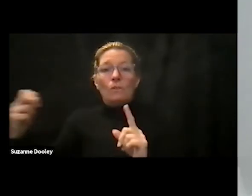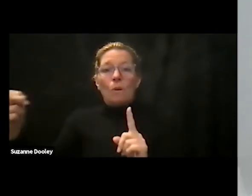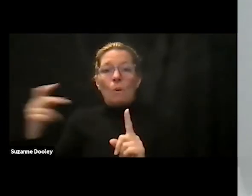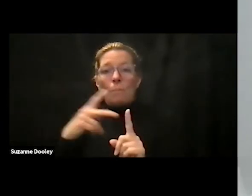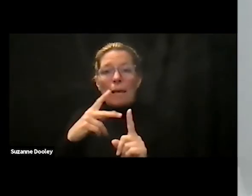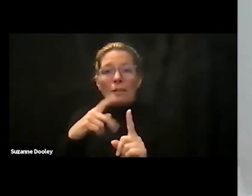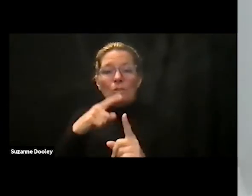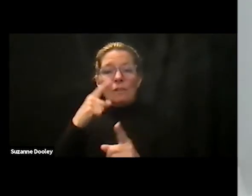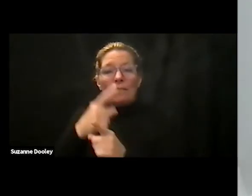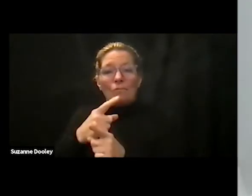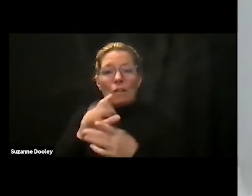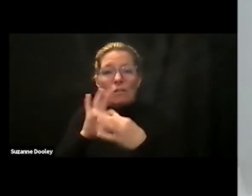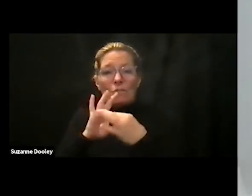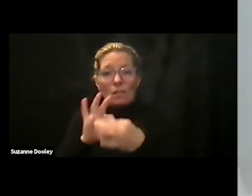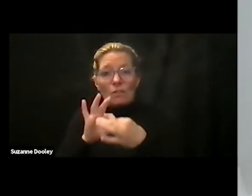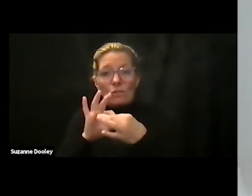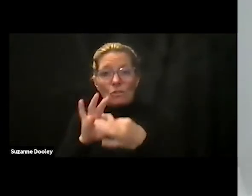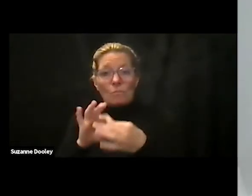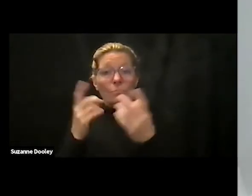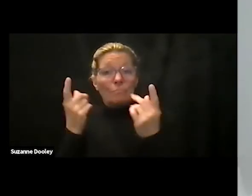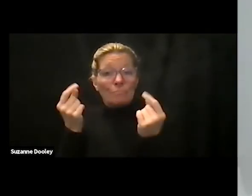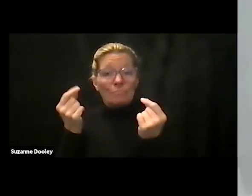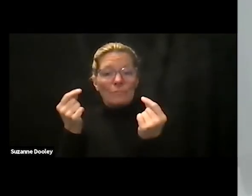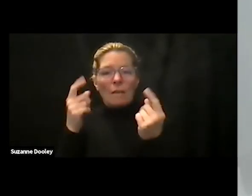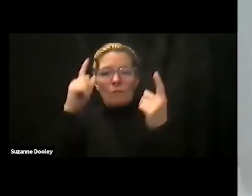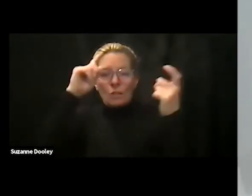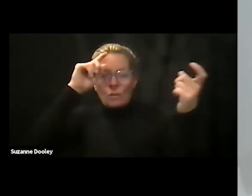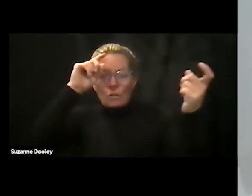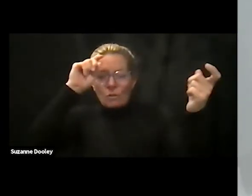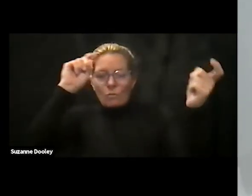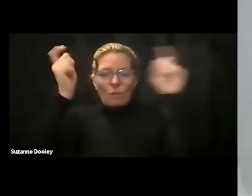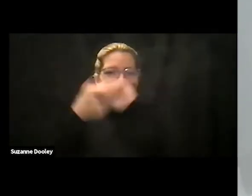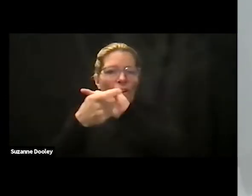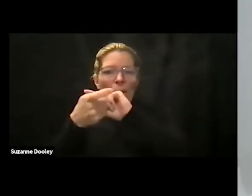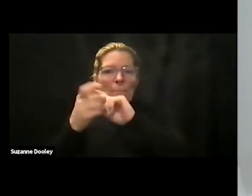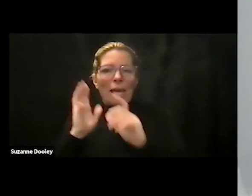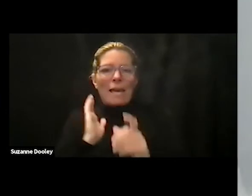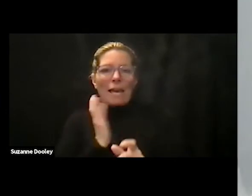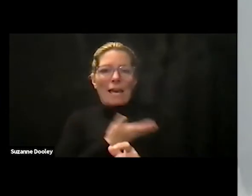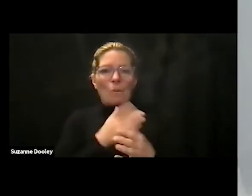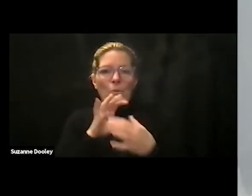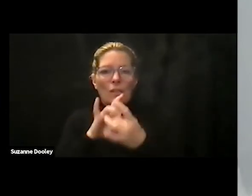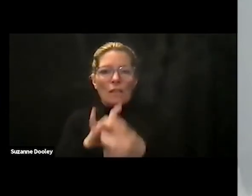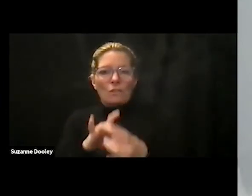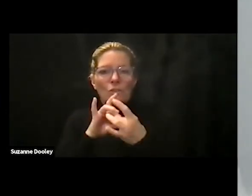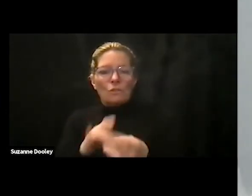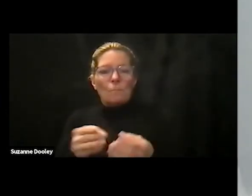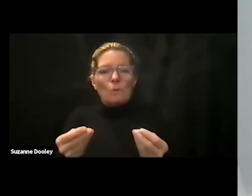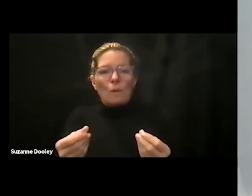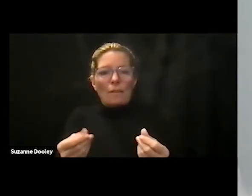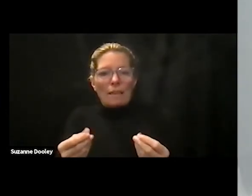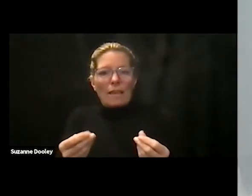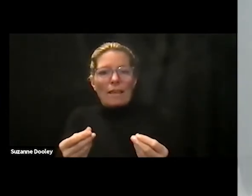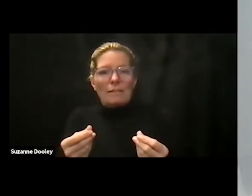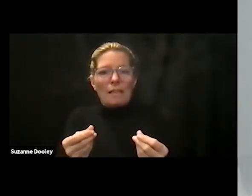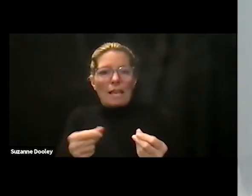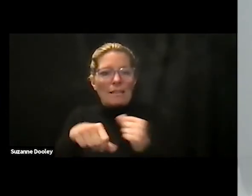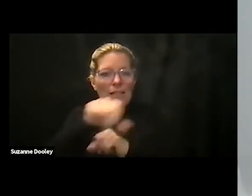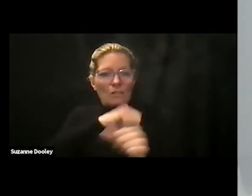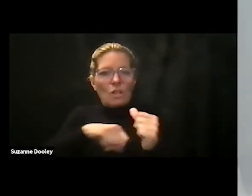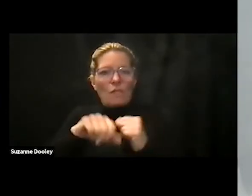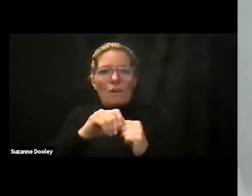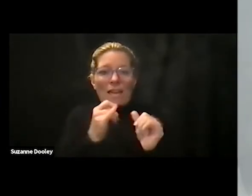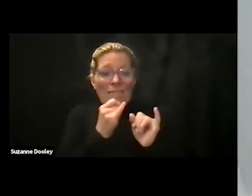right relationship, we have to reframe our relationship to the land and to one another at the individual level